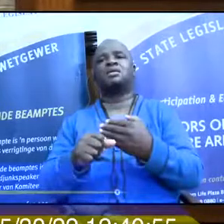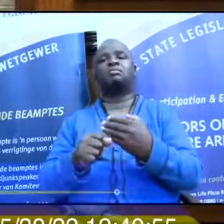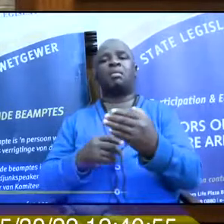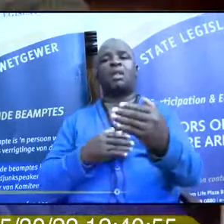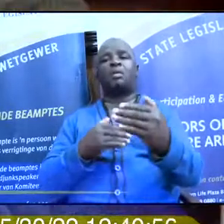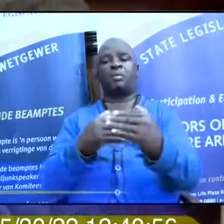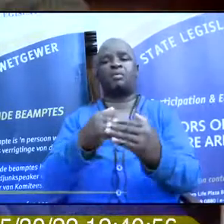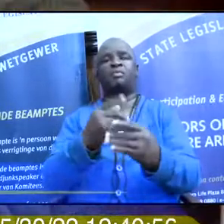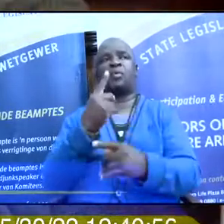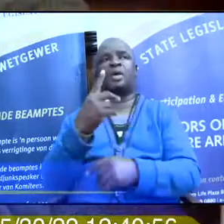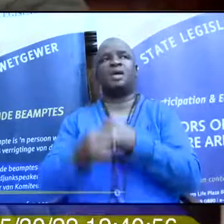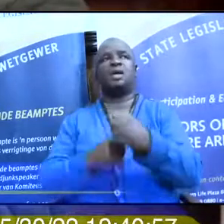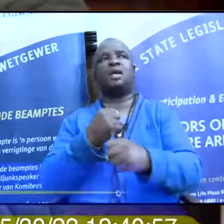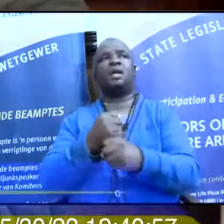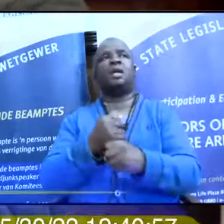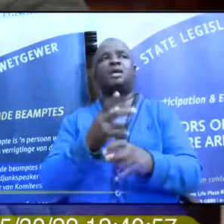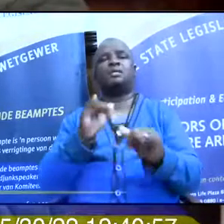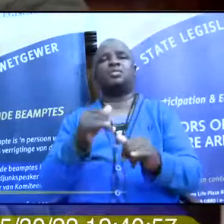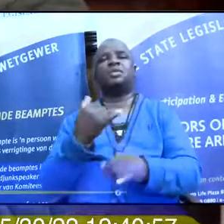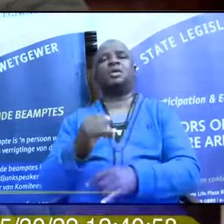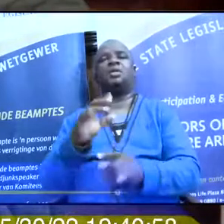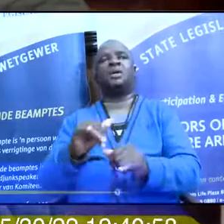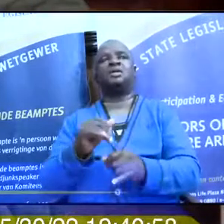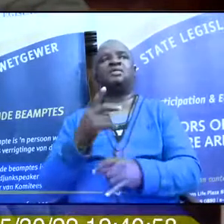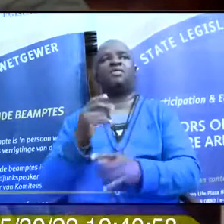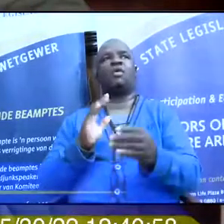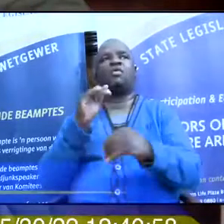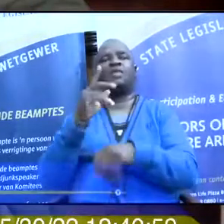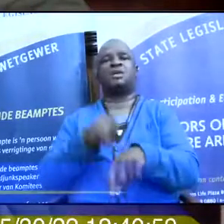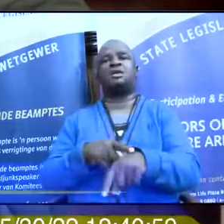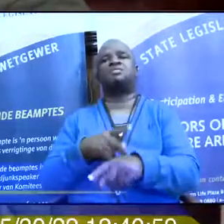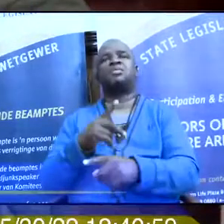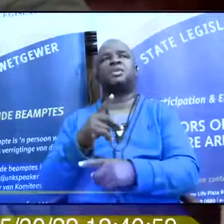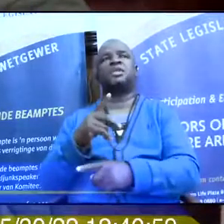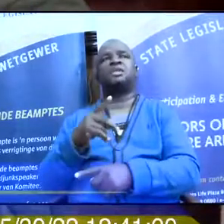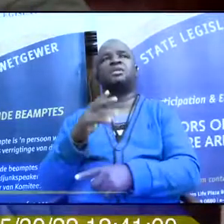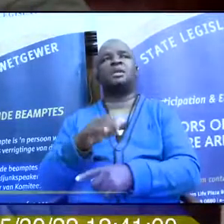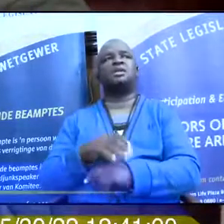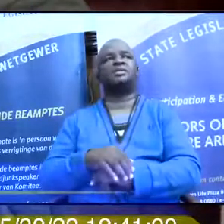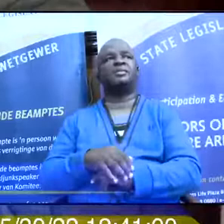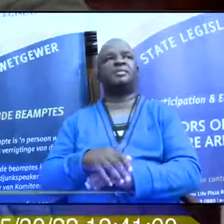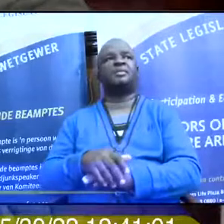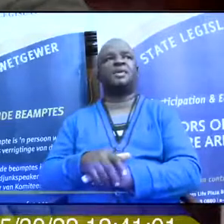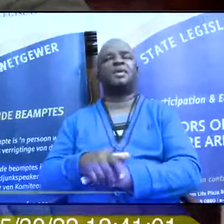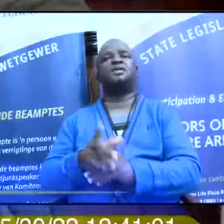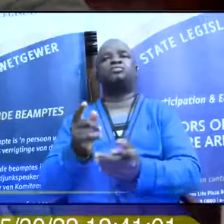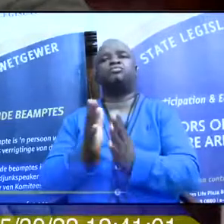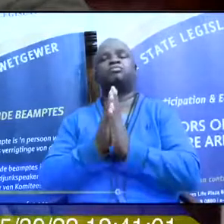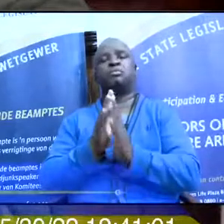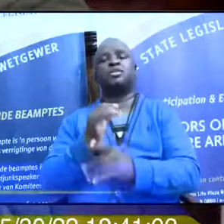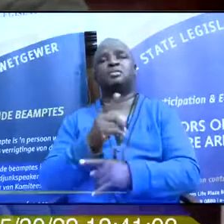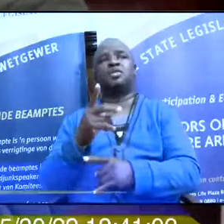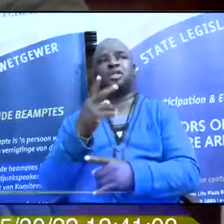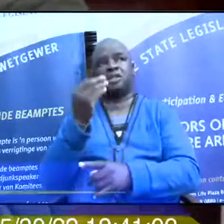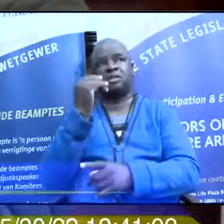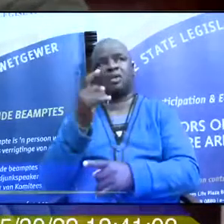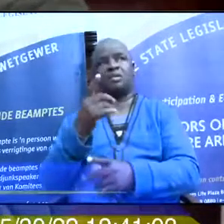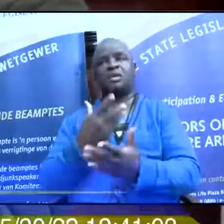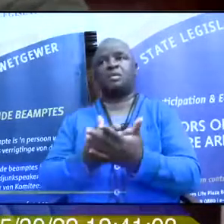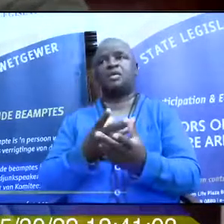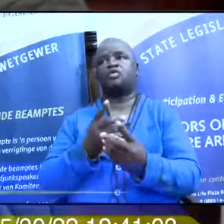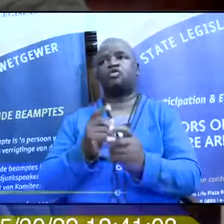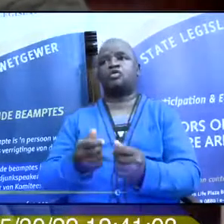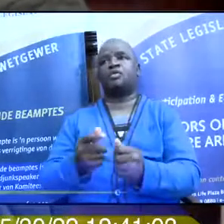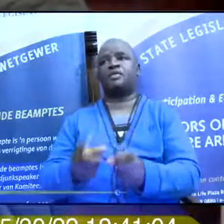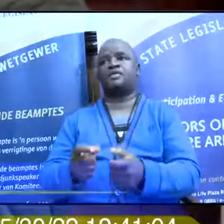disorderly part of those overtime allowances we are pleading to ourselves to say that those issues should find expression and swiftly